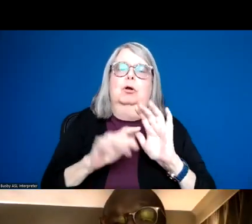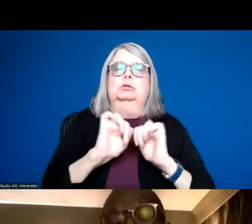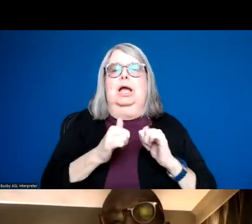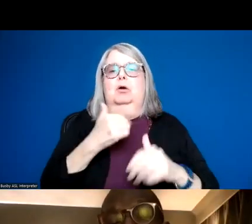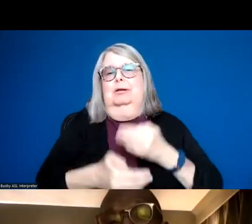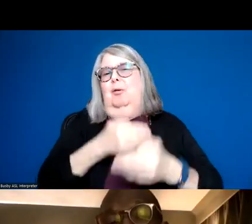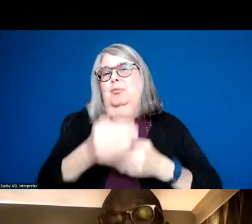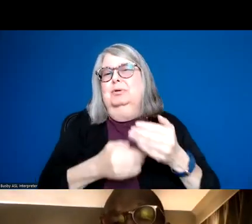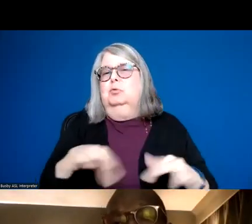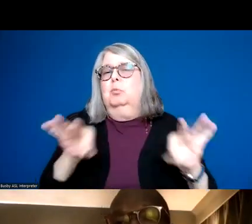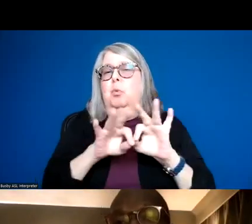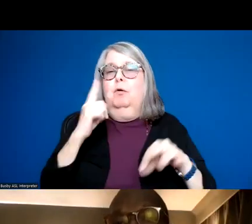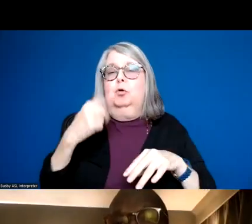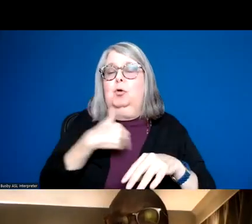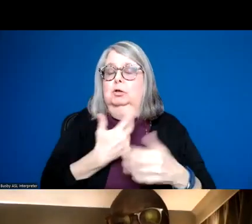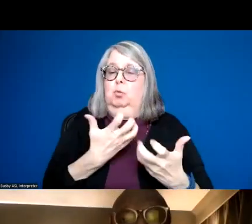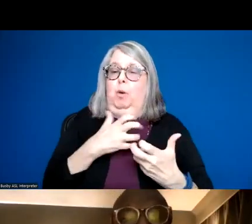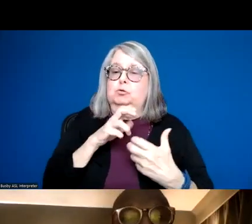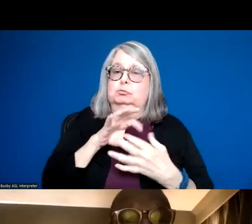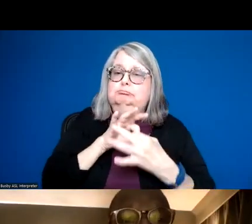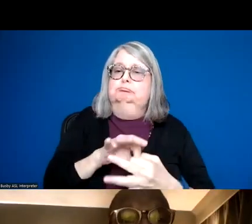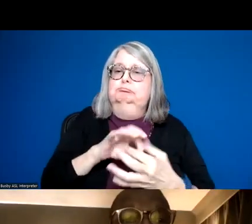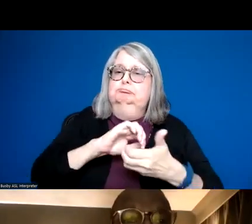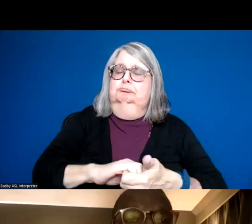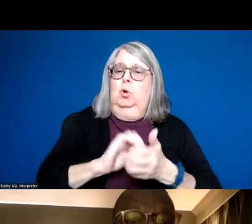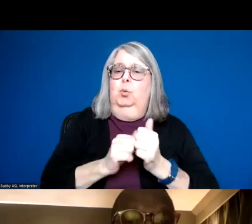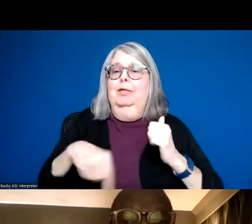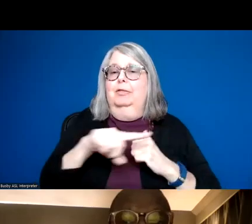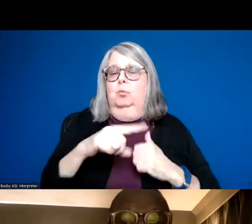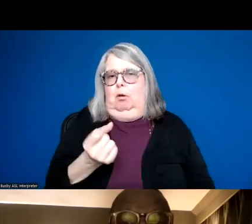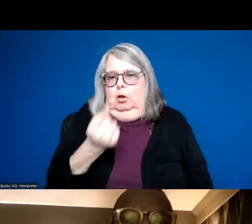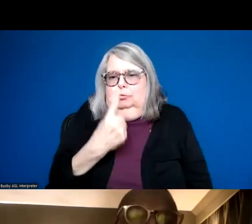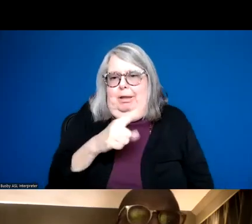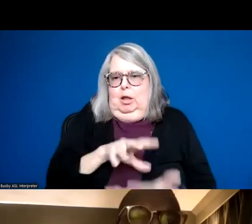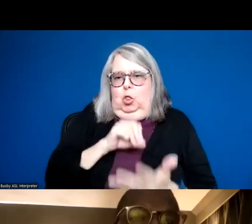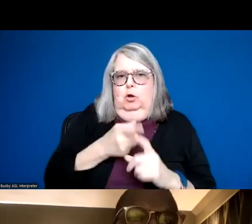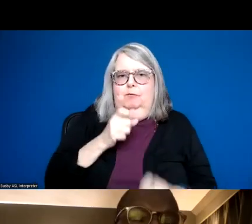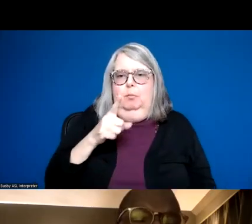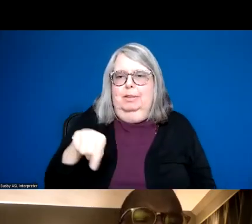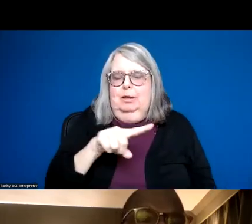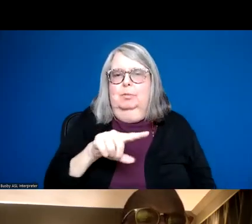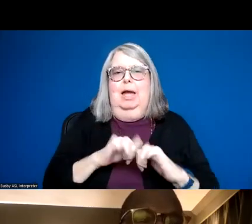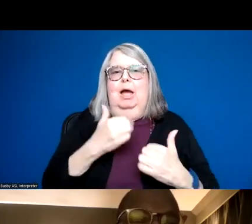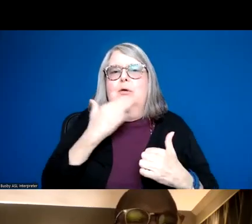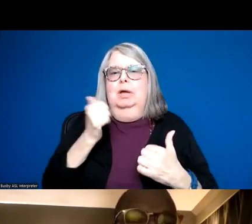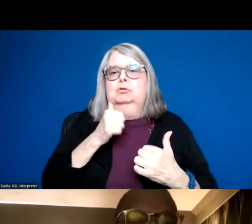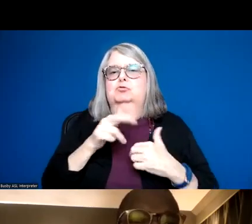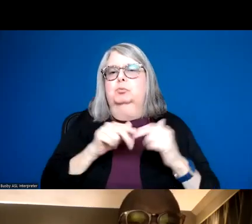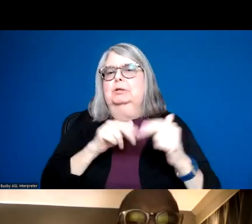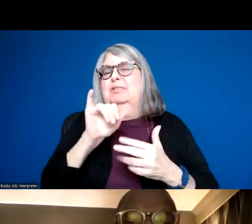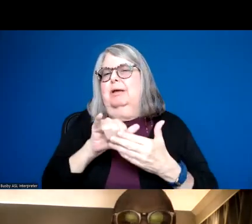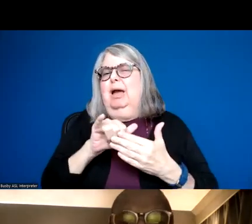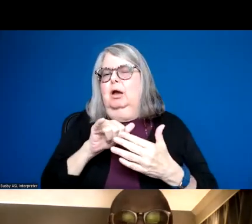it's important for us, if we want to build a relationship with them, that we understand, learn from them on how best to build that relationship and how